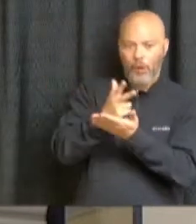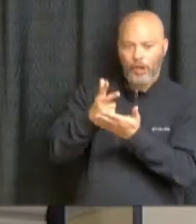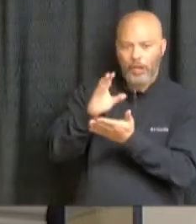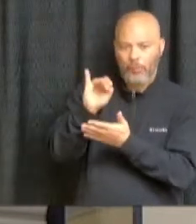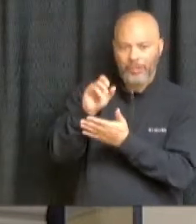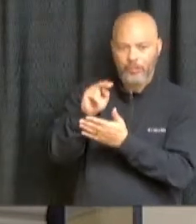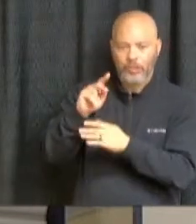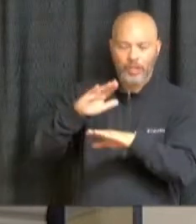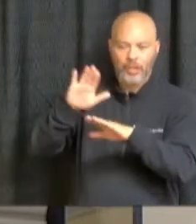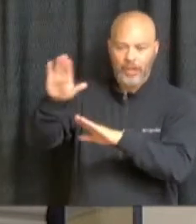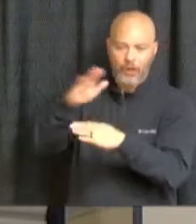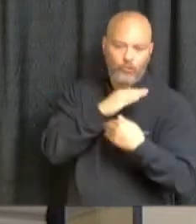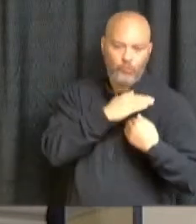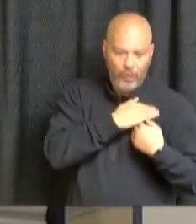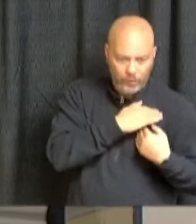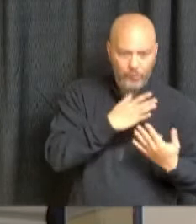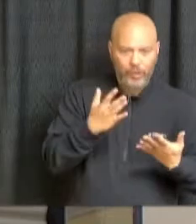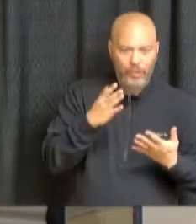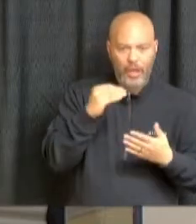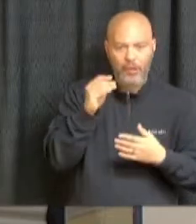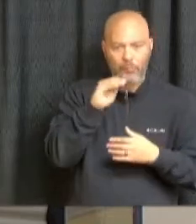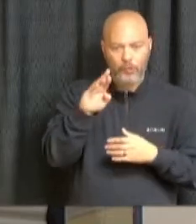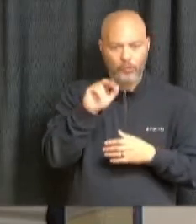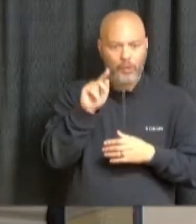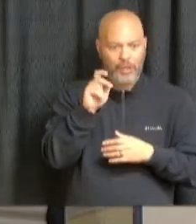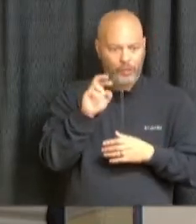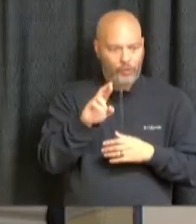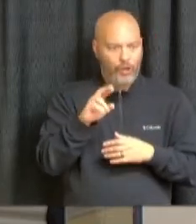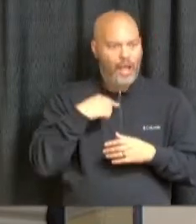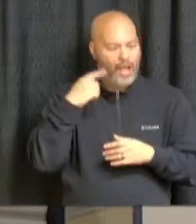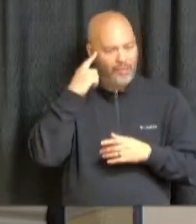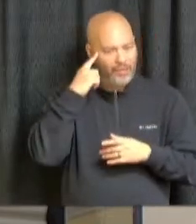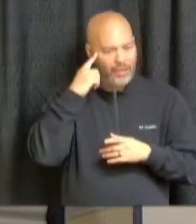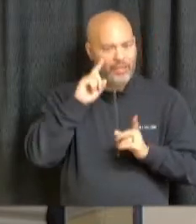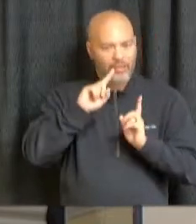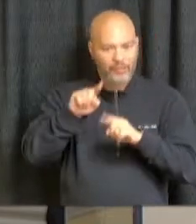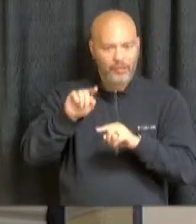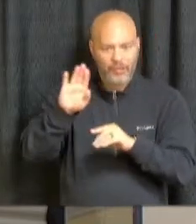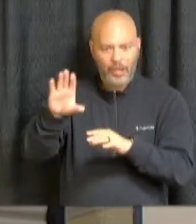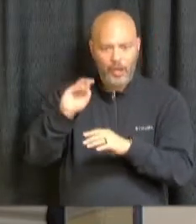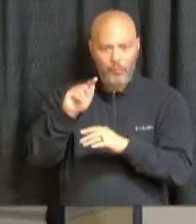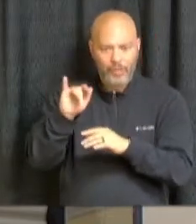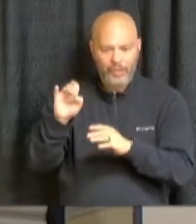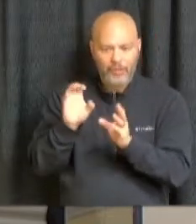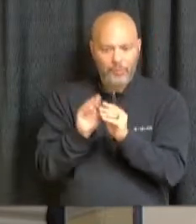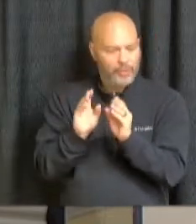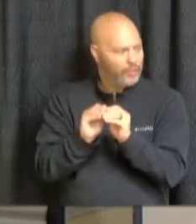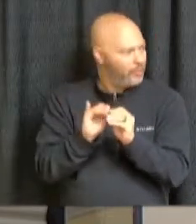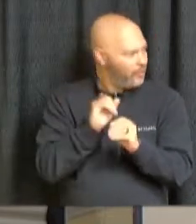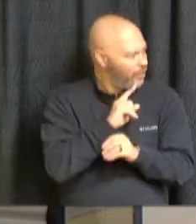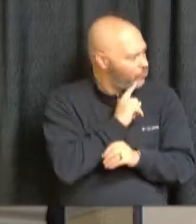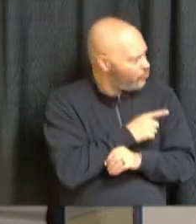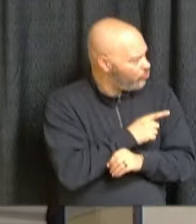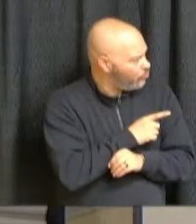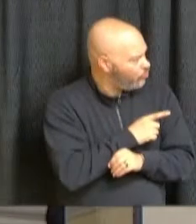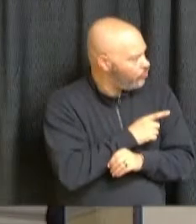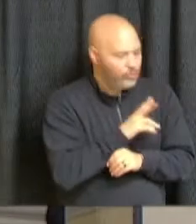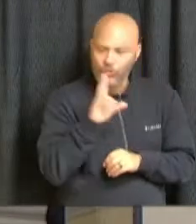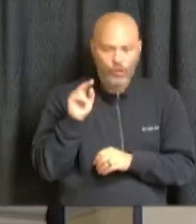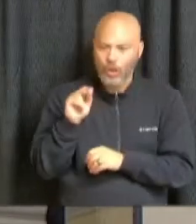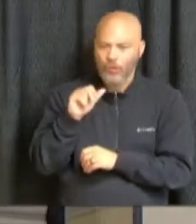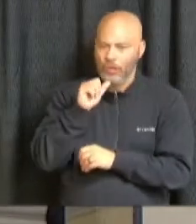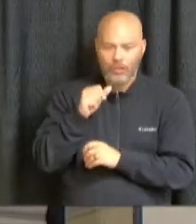and it's on them. And Mr. Baker does, I believe, attend their committee meetings. Is that true? No, he does